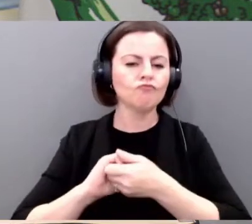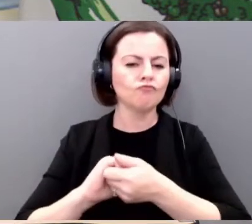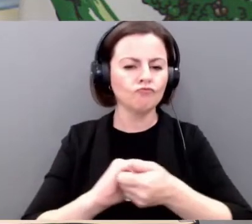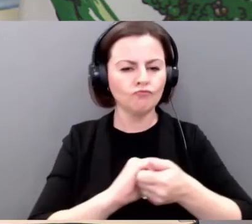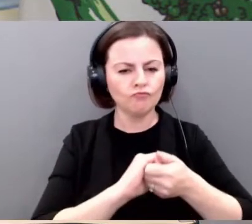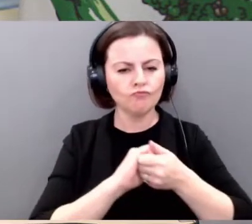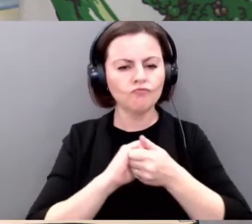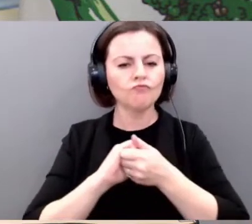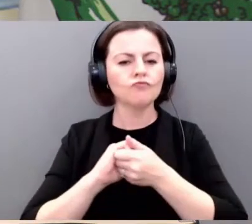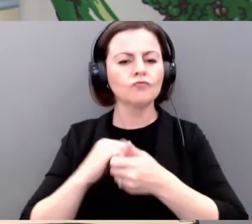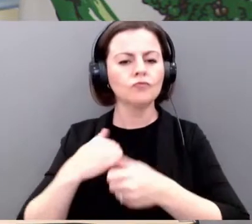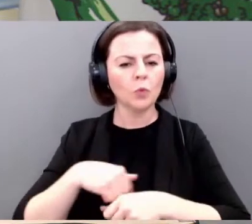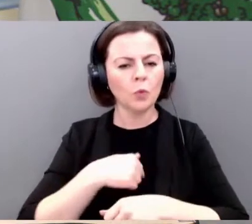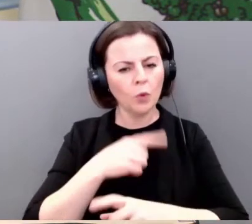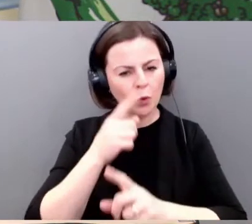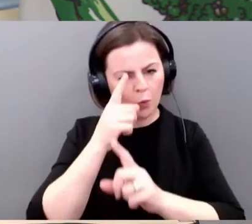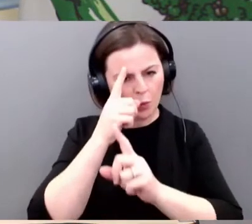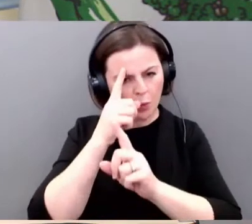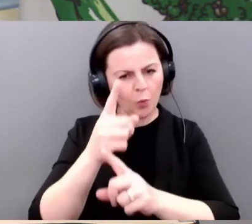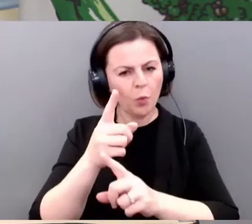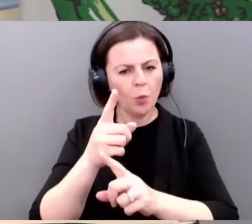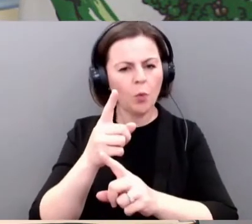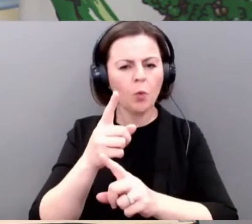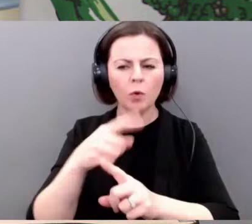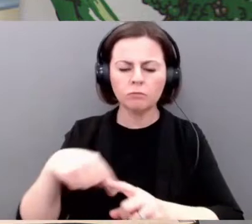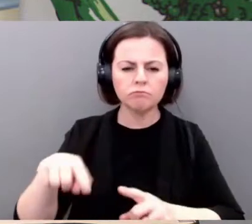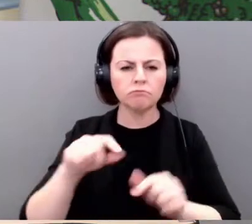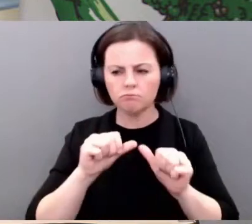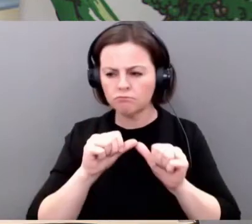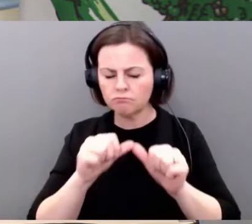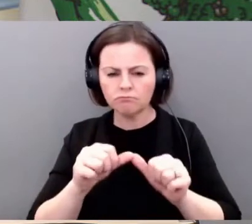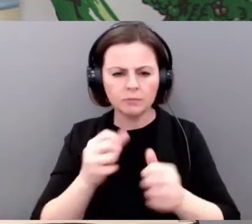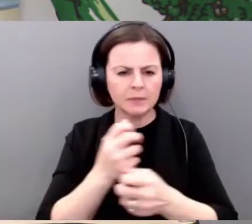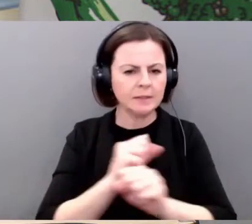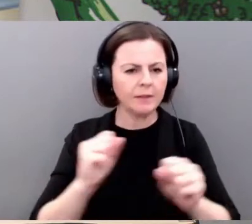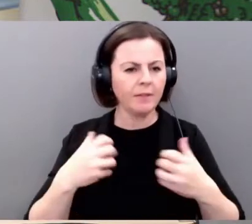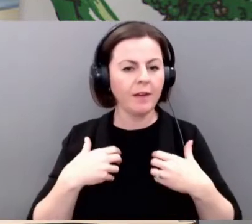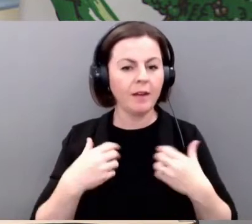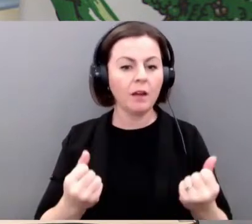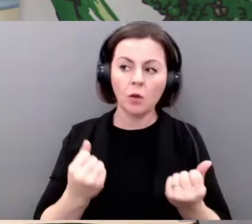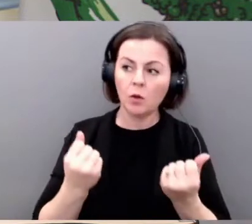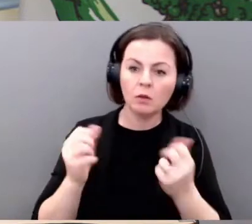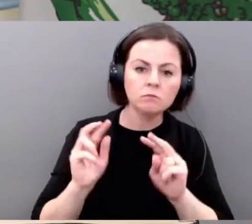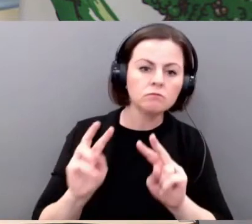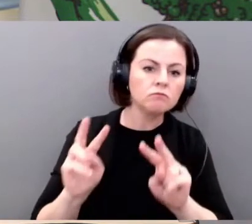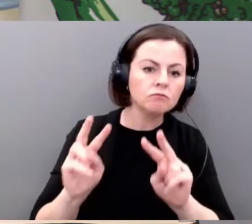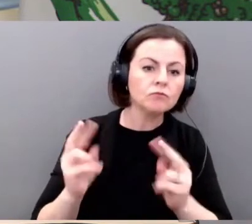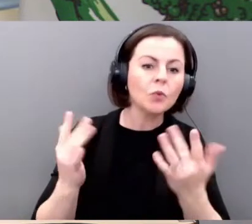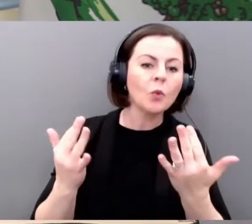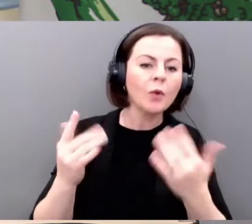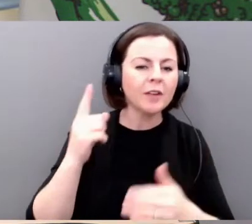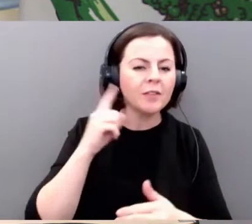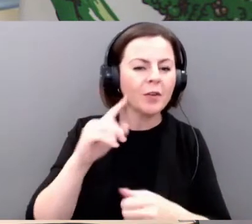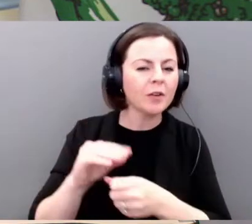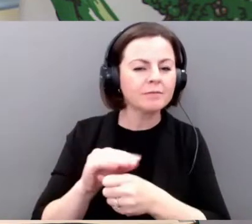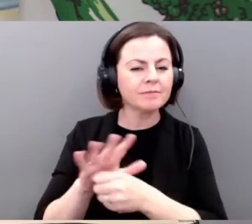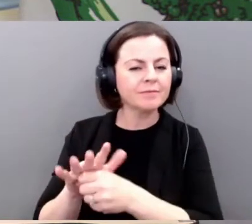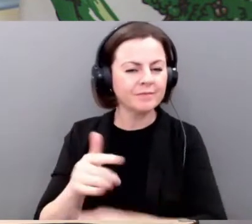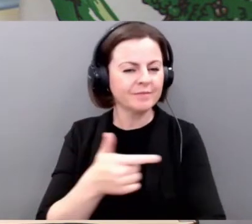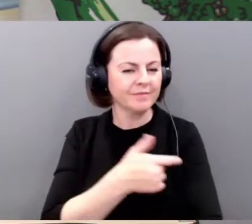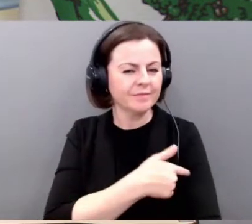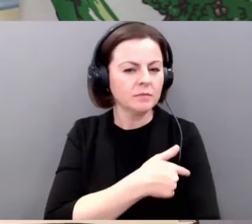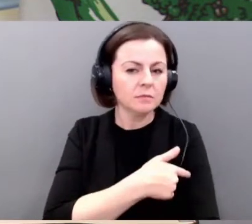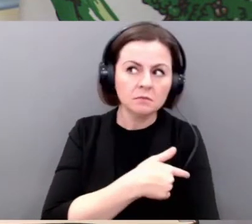other safe and healthy as we await the rollout of the COVID vaccine, which Dr. Morrison will talk a little bit about more in a